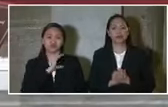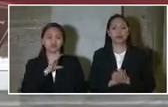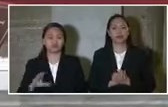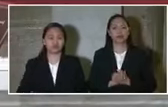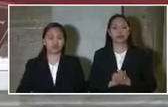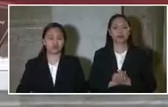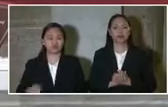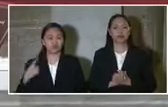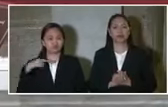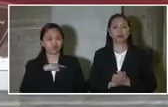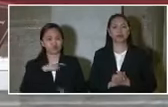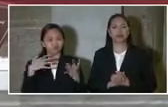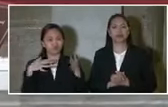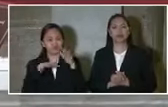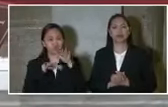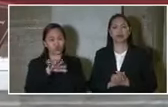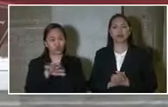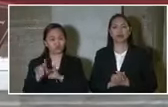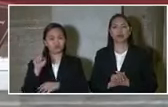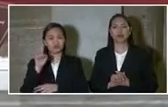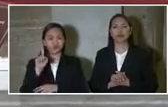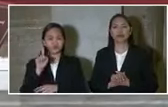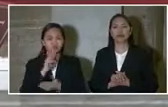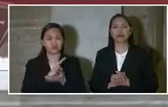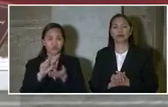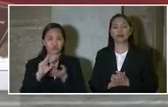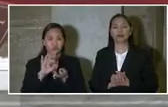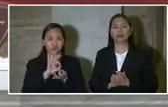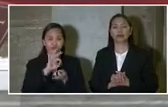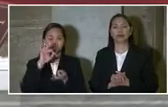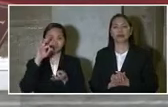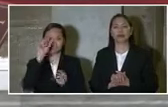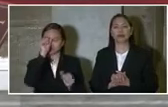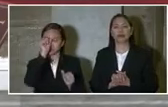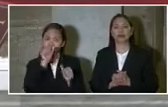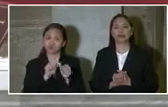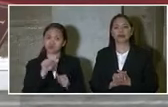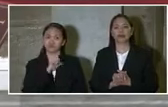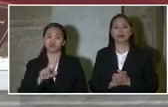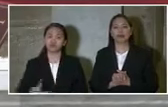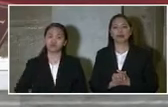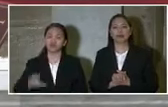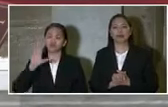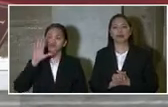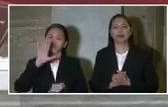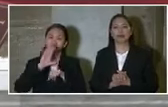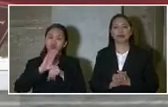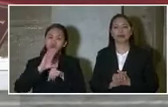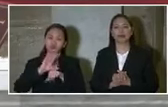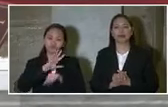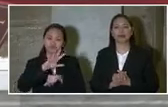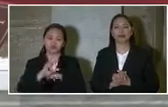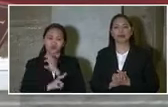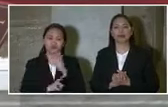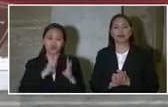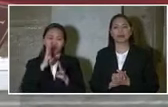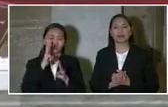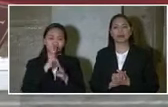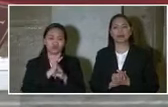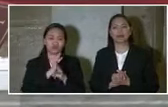Christ, we may be gathered into one by the Holy Spirit. Remember, Lord, your church spread throughout the